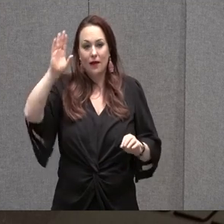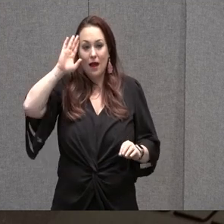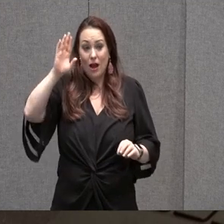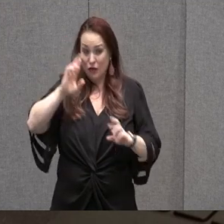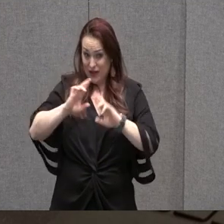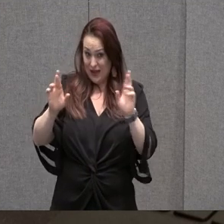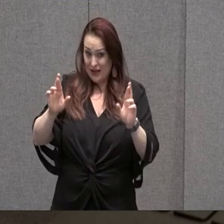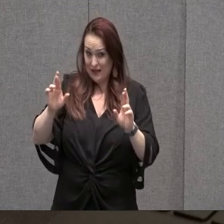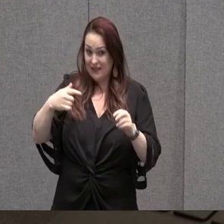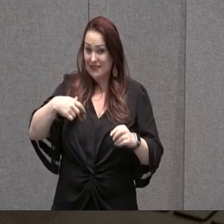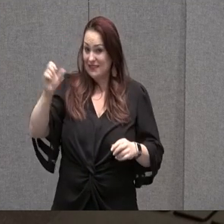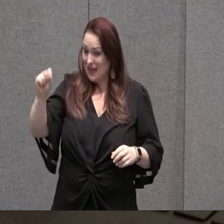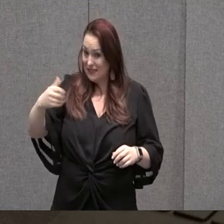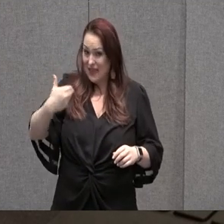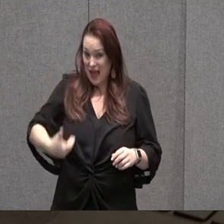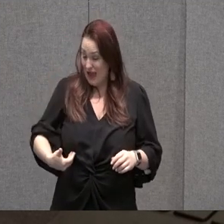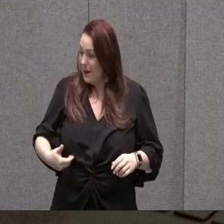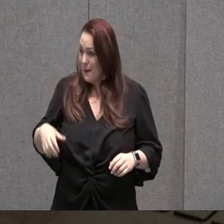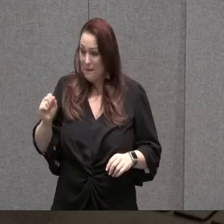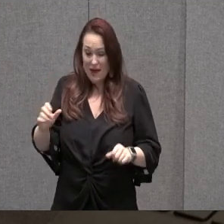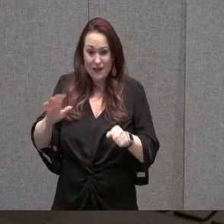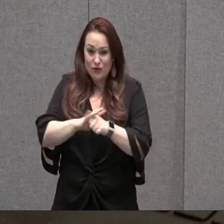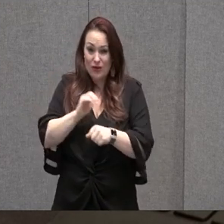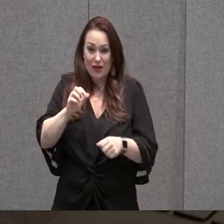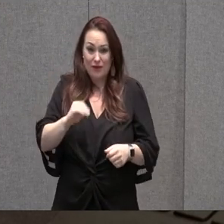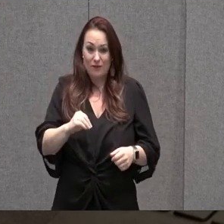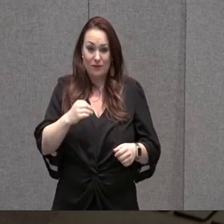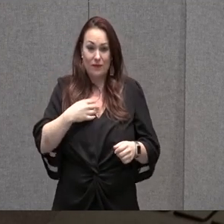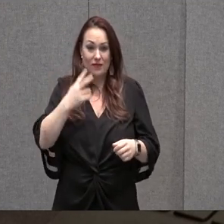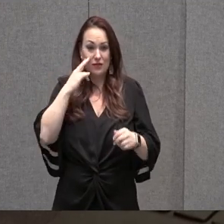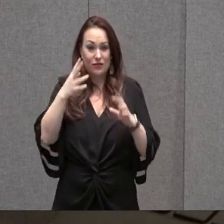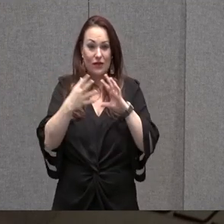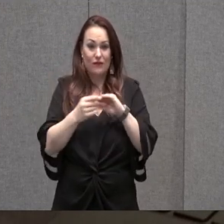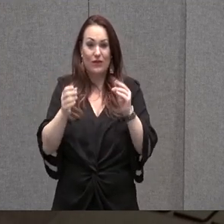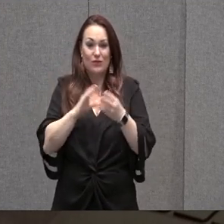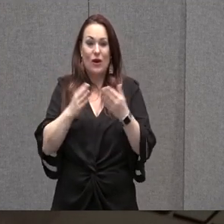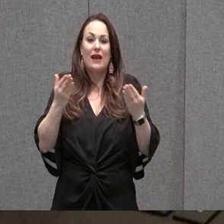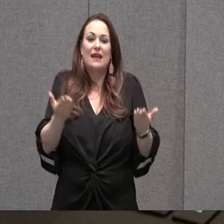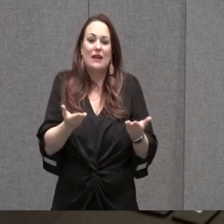I am. I totally am. Actually, I was looking for the story. Here it is.